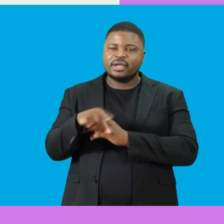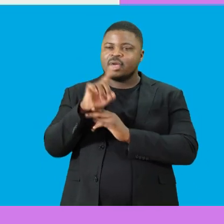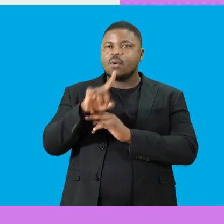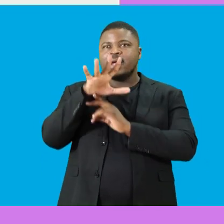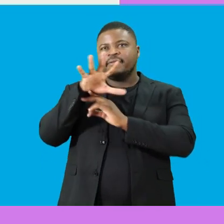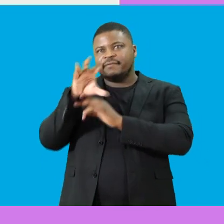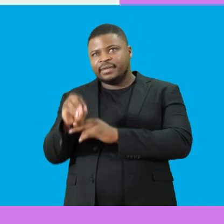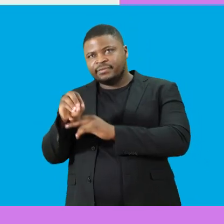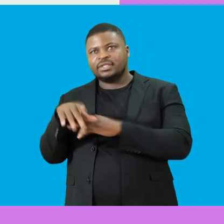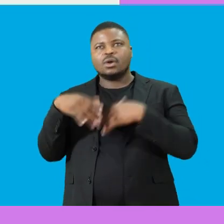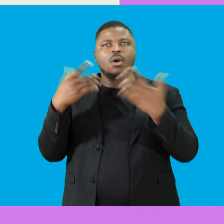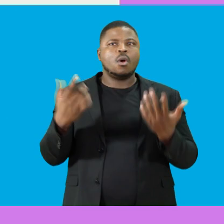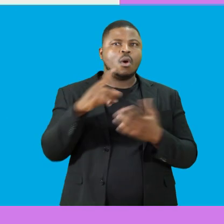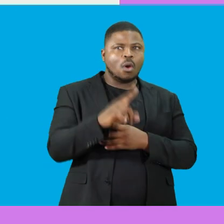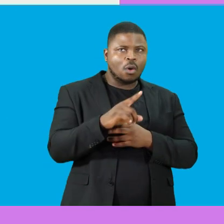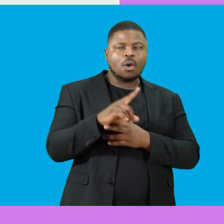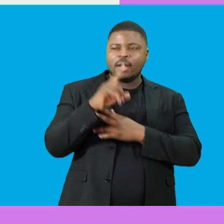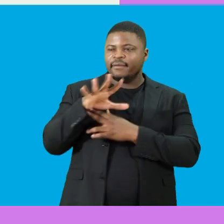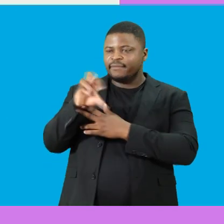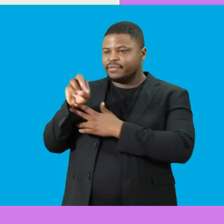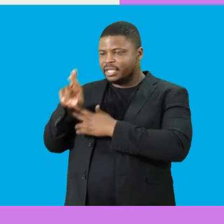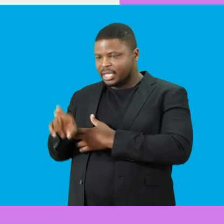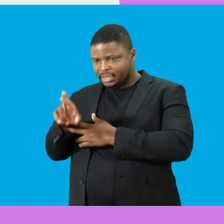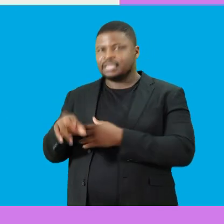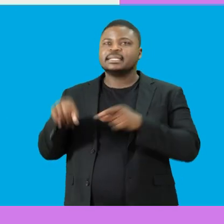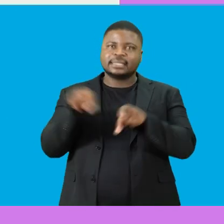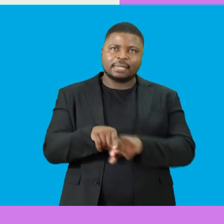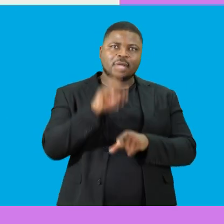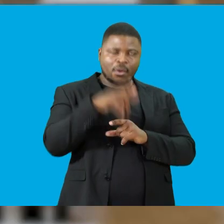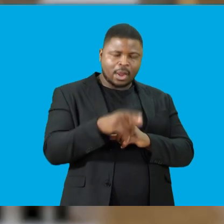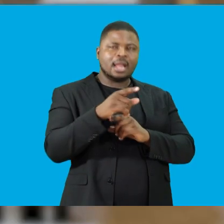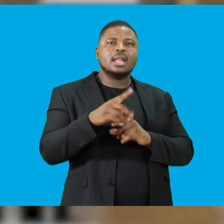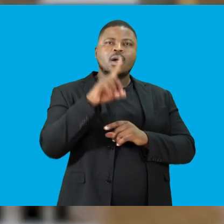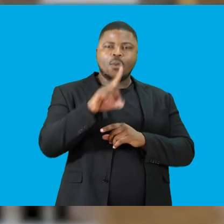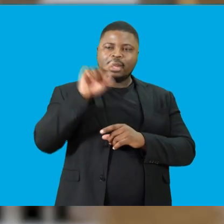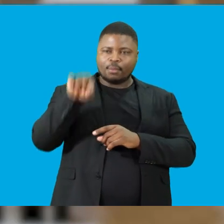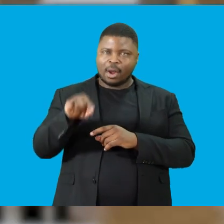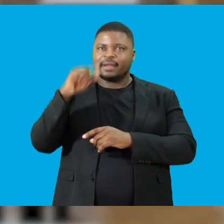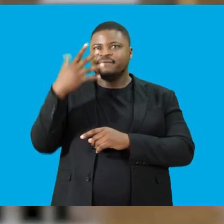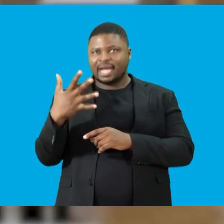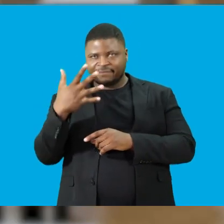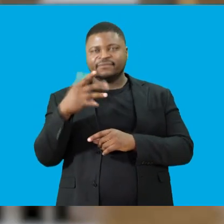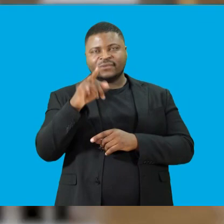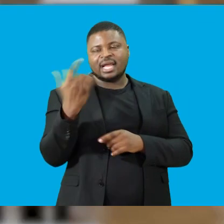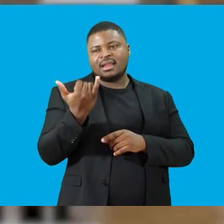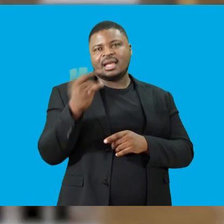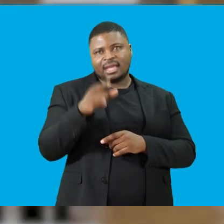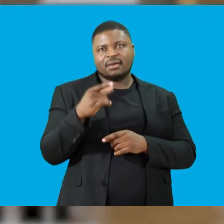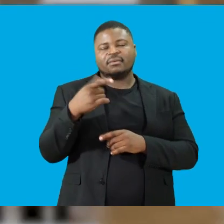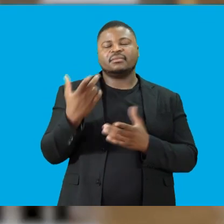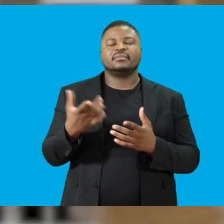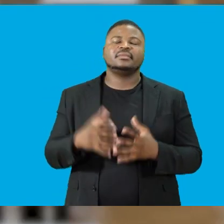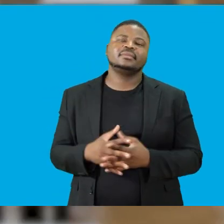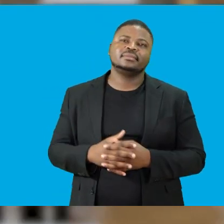that 1.5 would mean that there's 200 Rands in a 150. So the 50 Rand will be considered as if it's 100